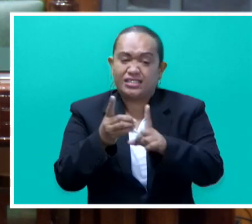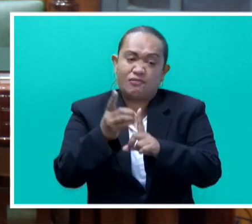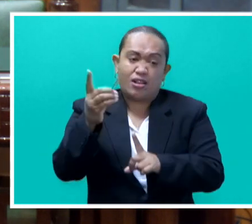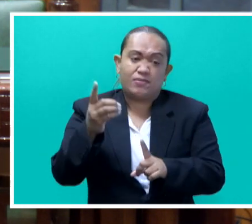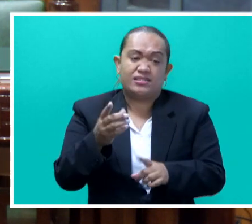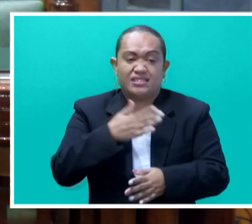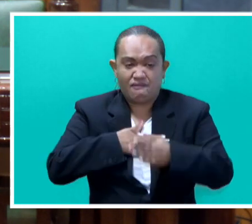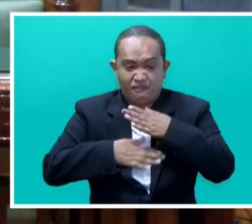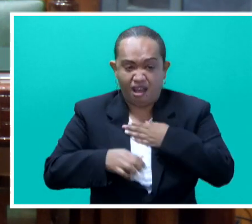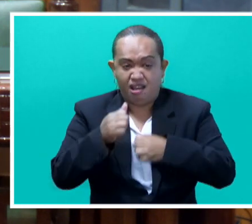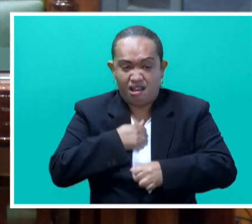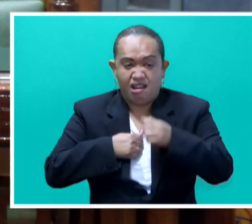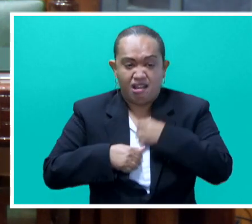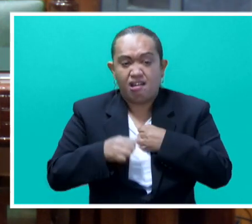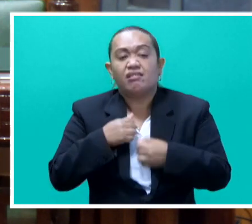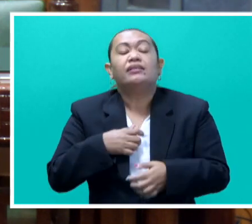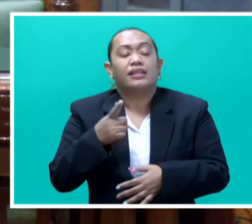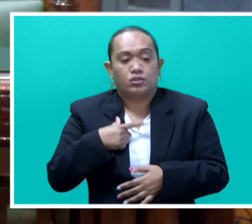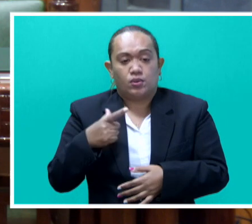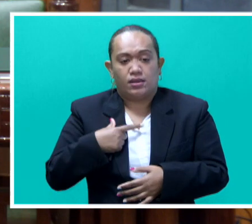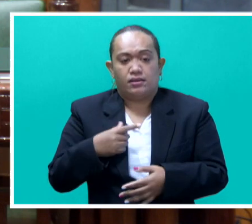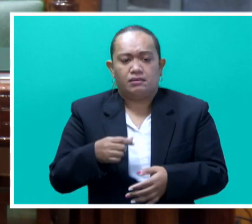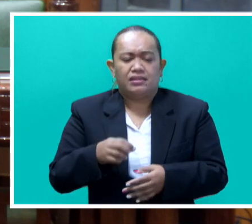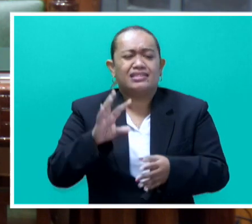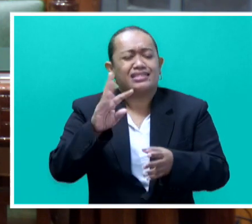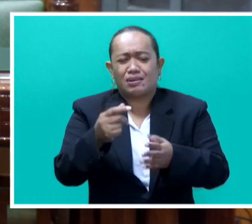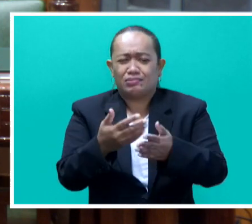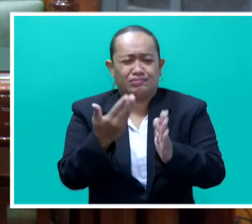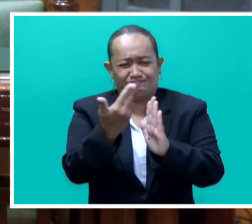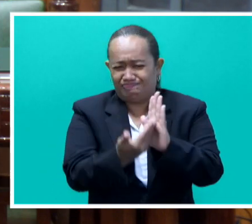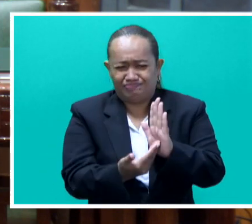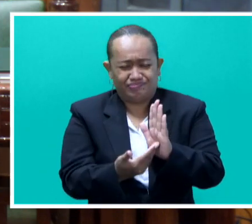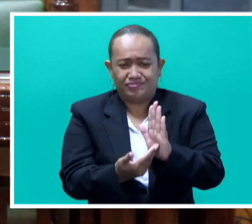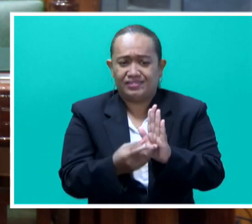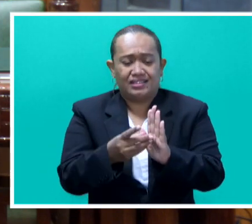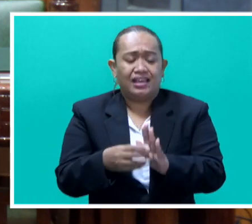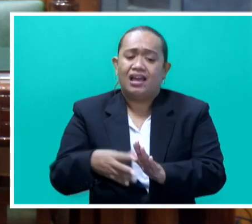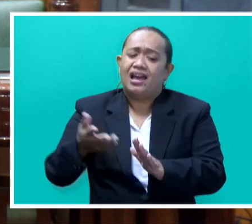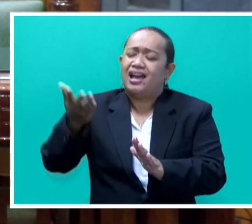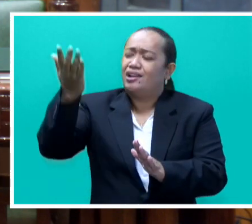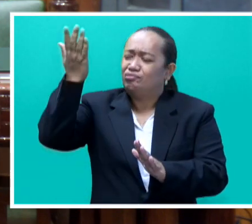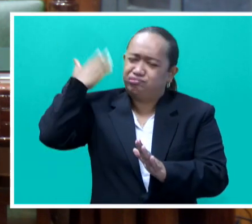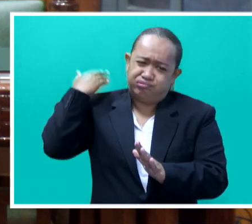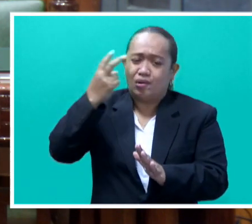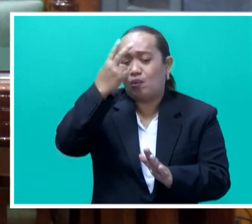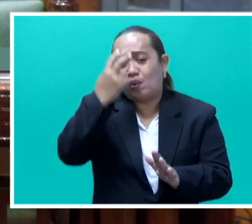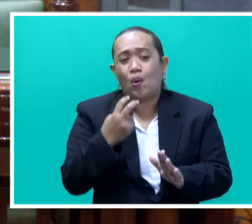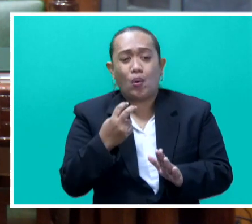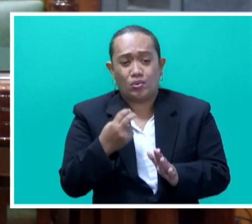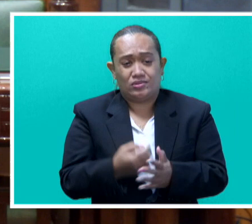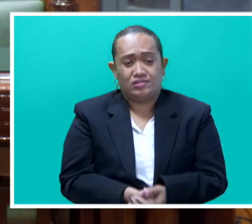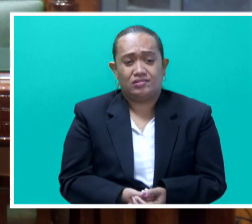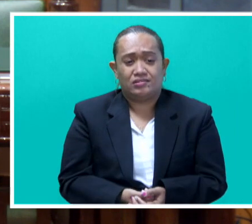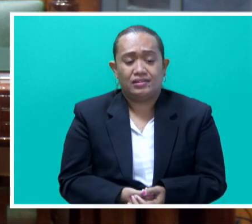legislation itself is so outdated that sometimes the regulators or